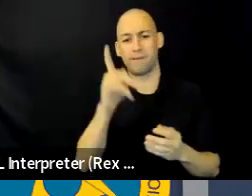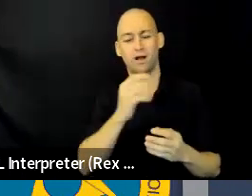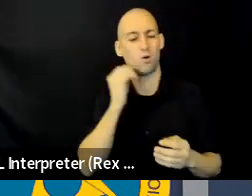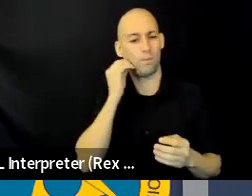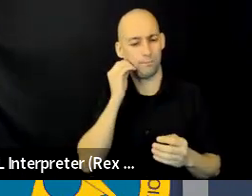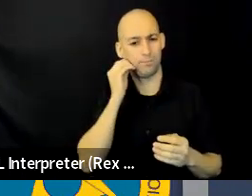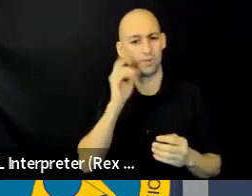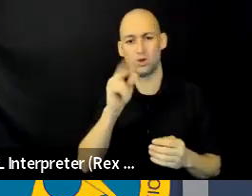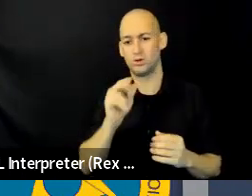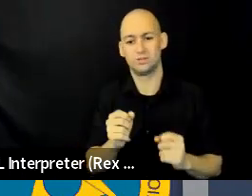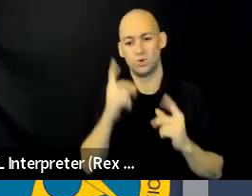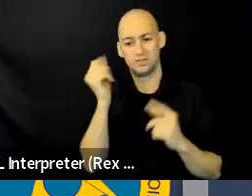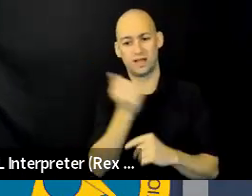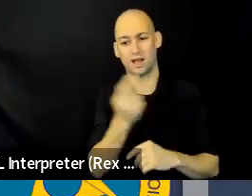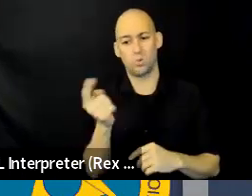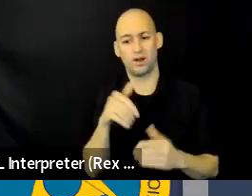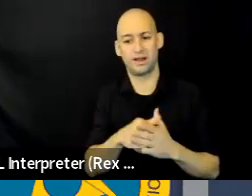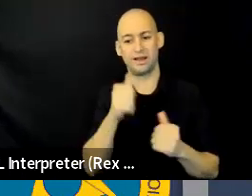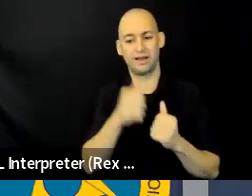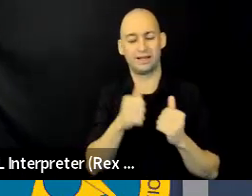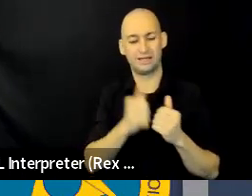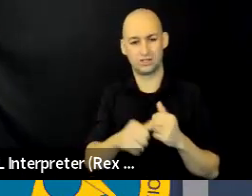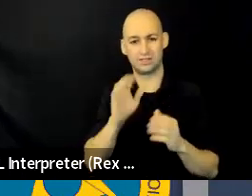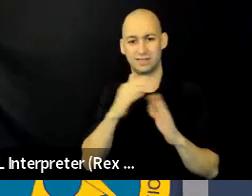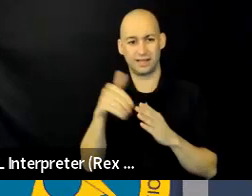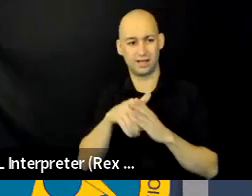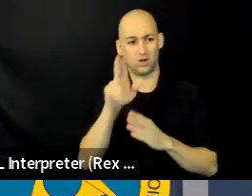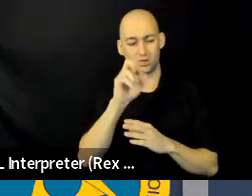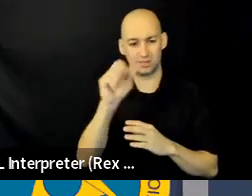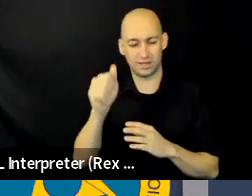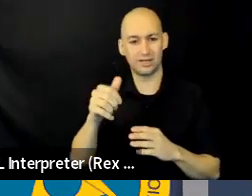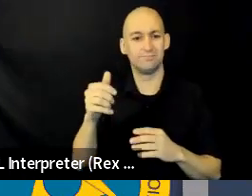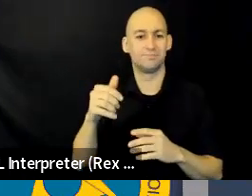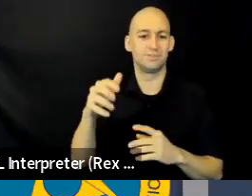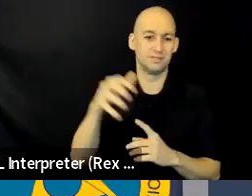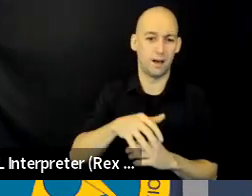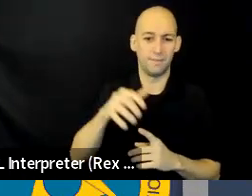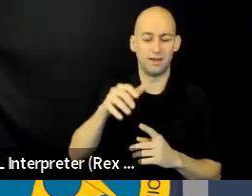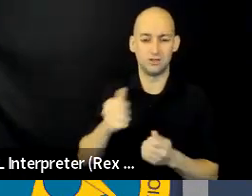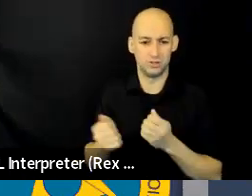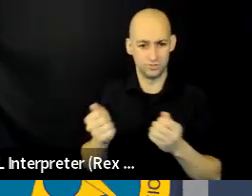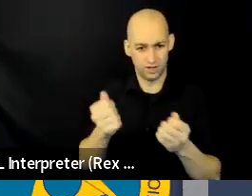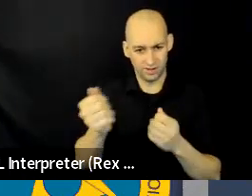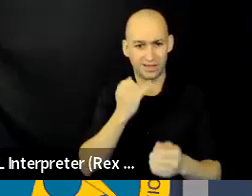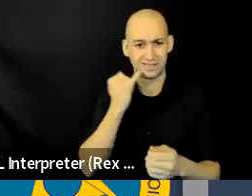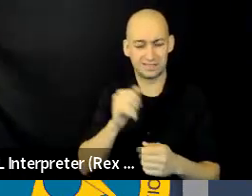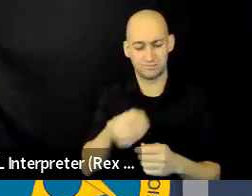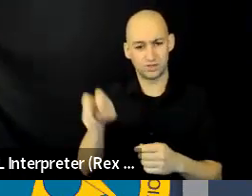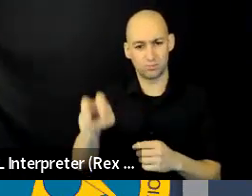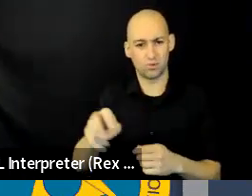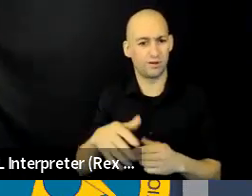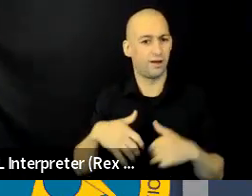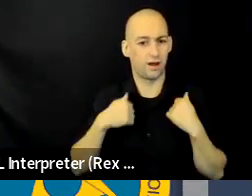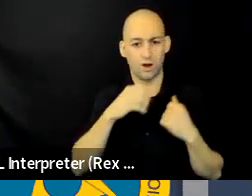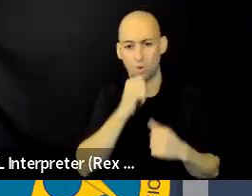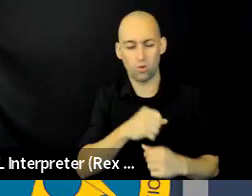As no surprise to anyone, in just about every city in the U.S., the dominant mode of transportation is driving, excluding all those too young, old, poor, disabled,